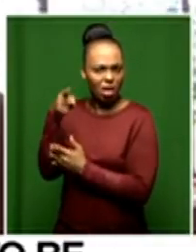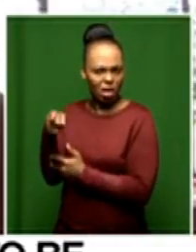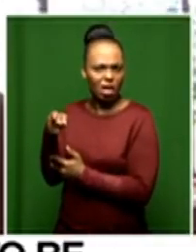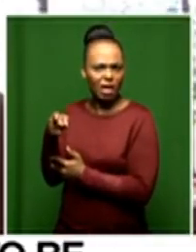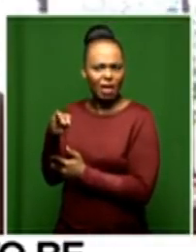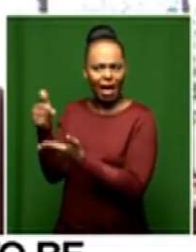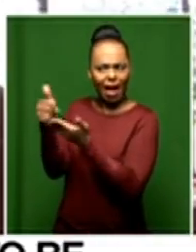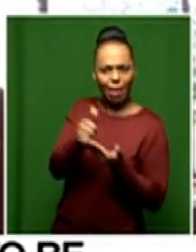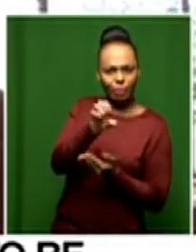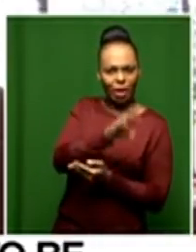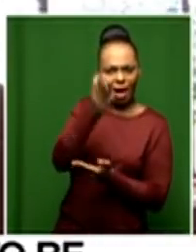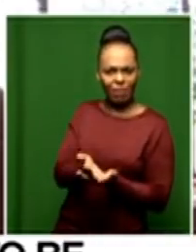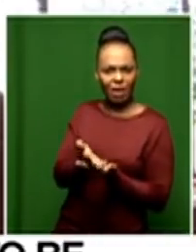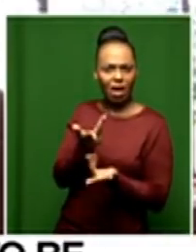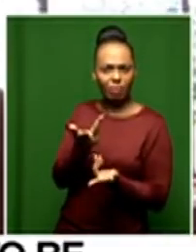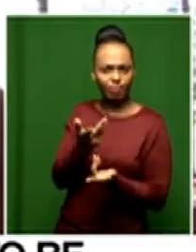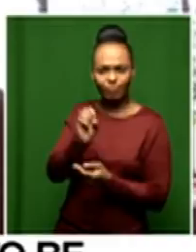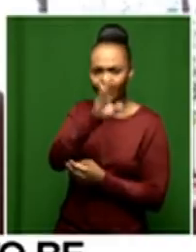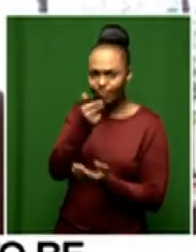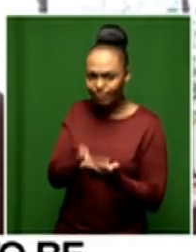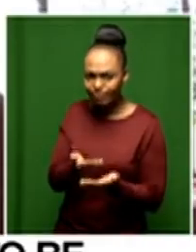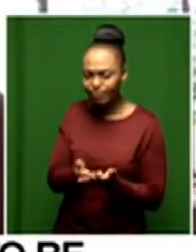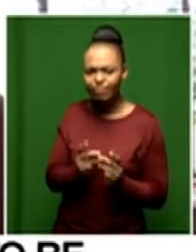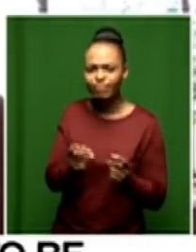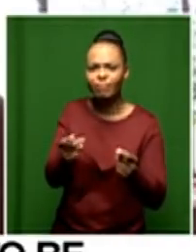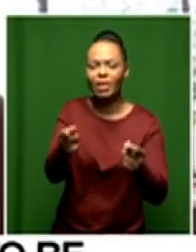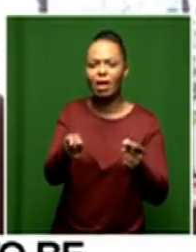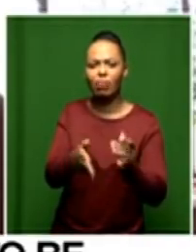Africa speed up the vaccine process to reach herd immunity faster?